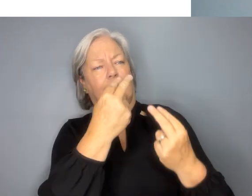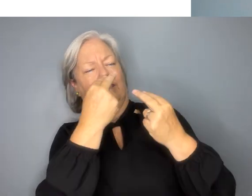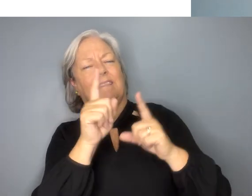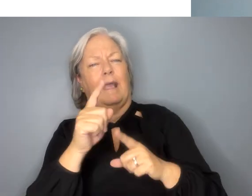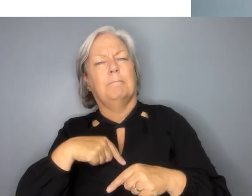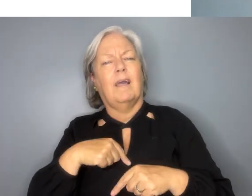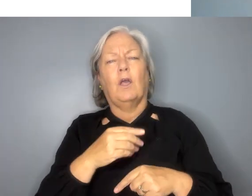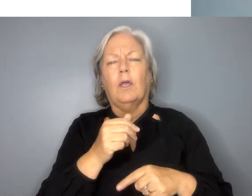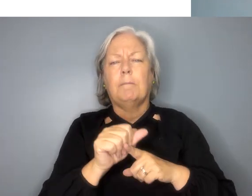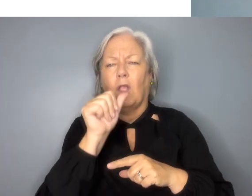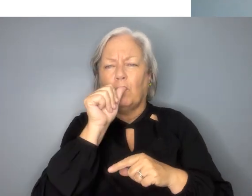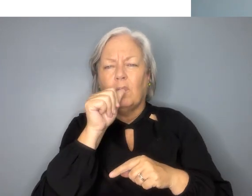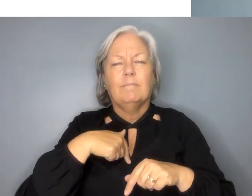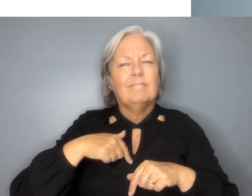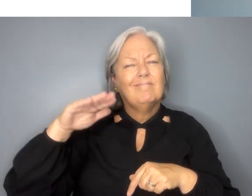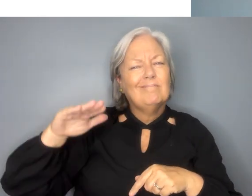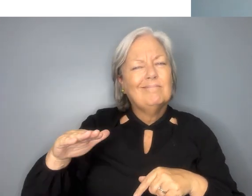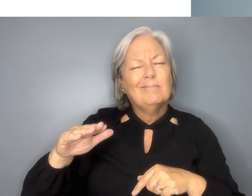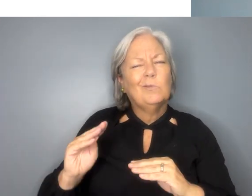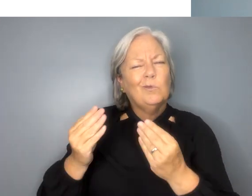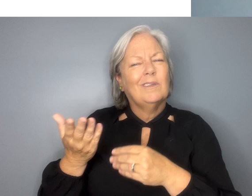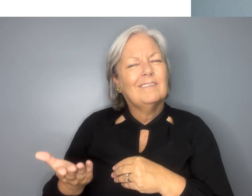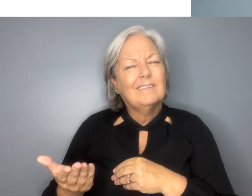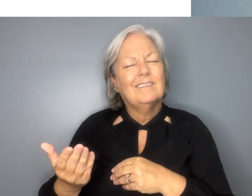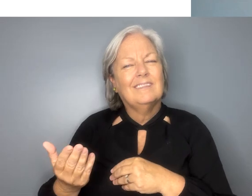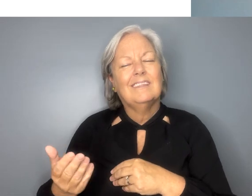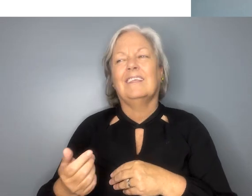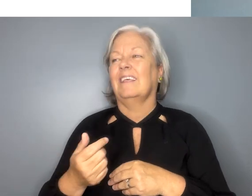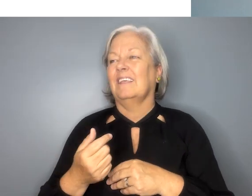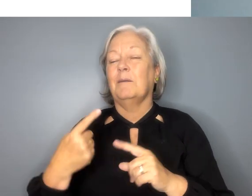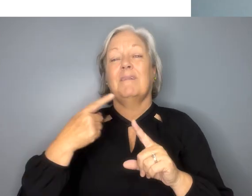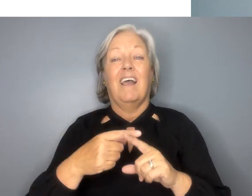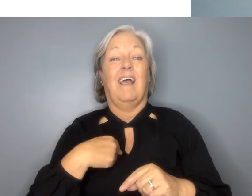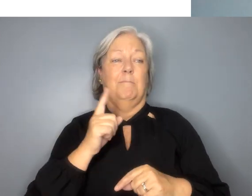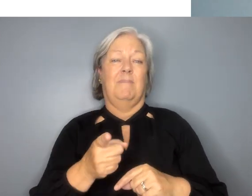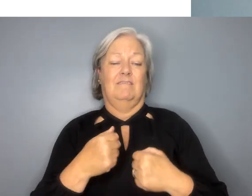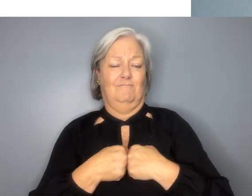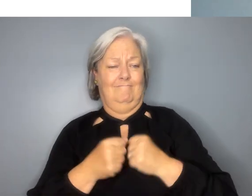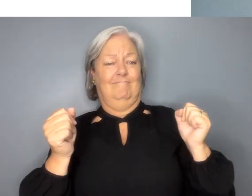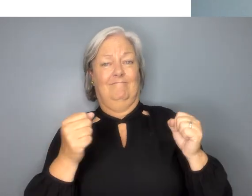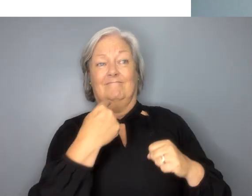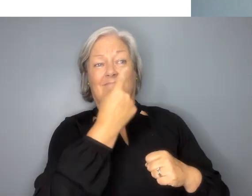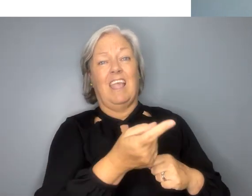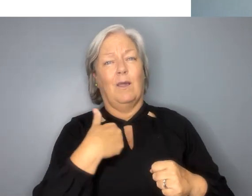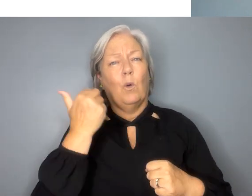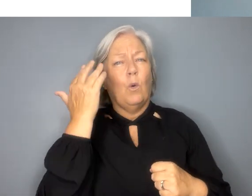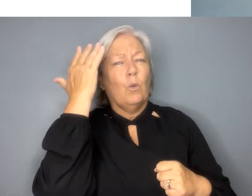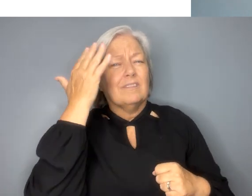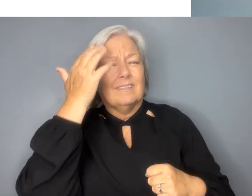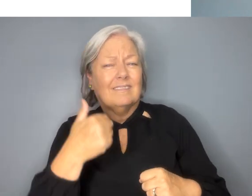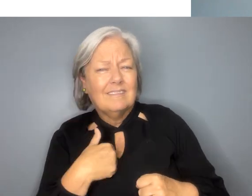out I'm autistic. That's something else, much like with my sexual orientation, I do have to come out as autistic